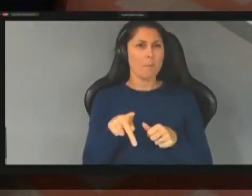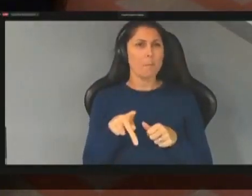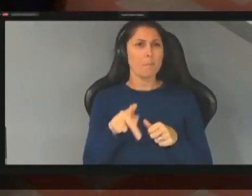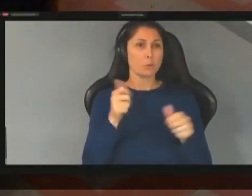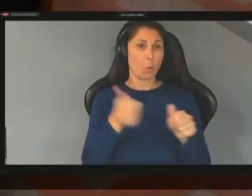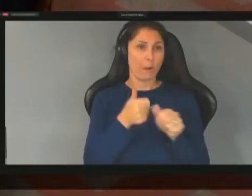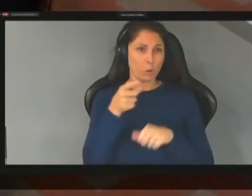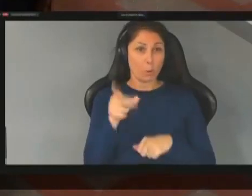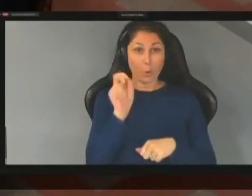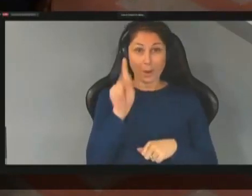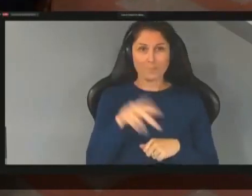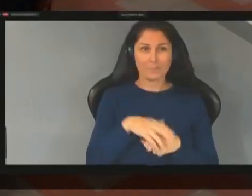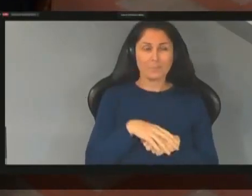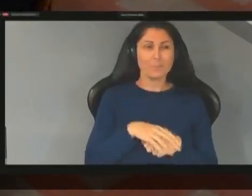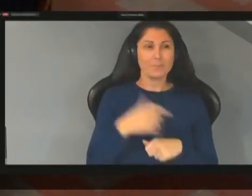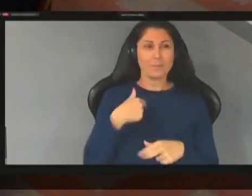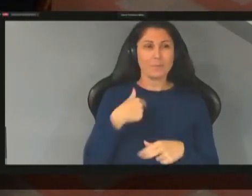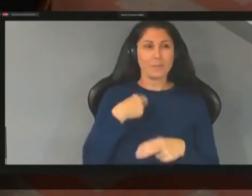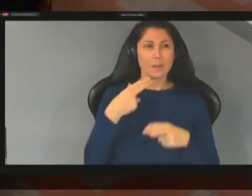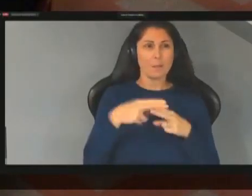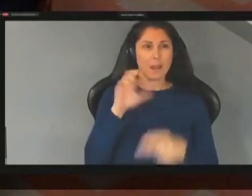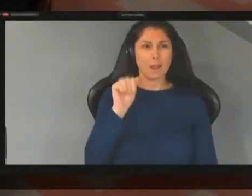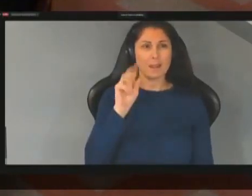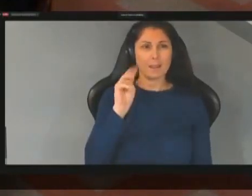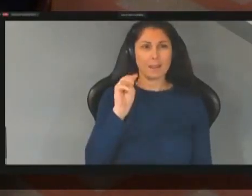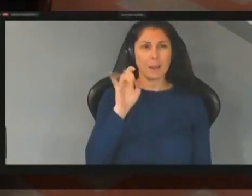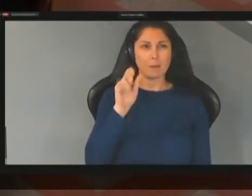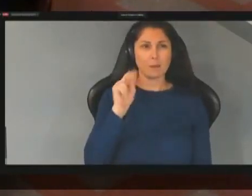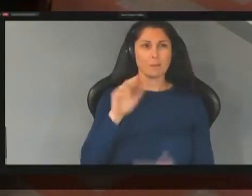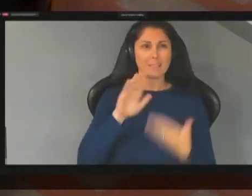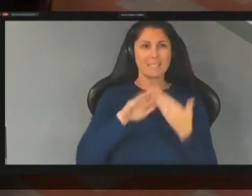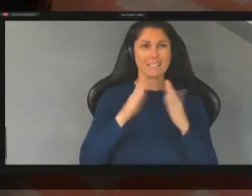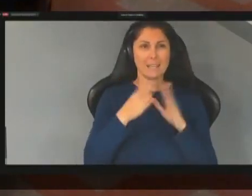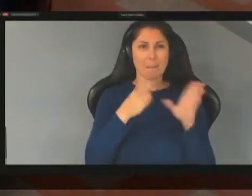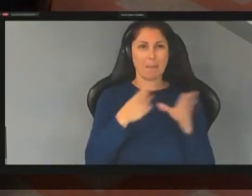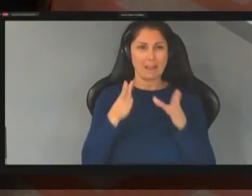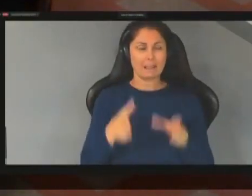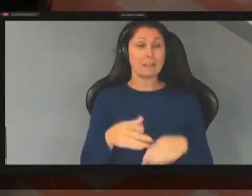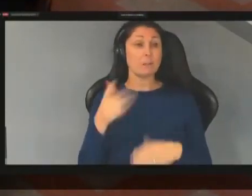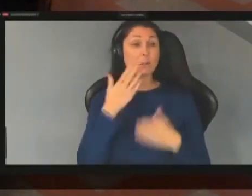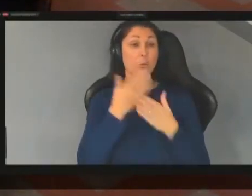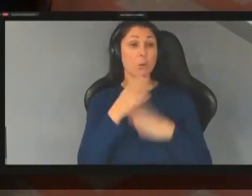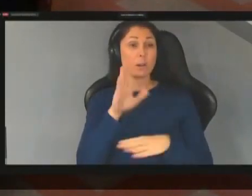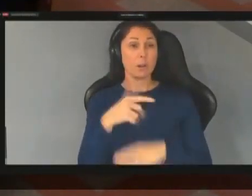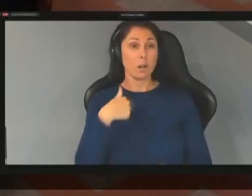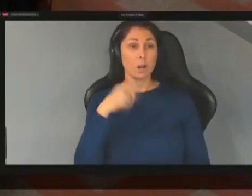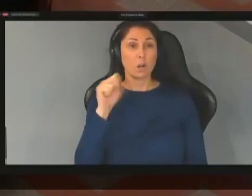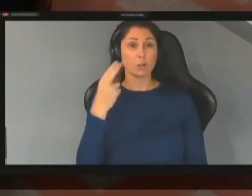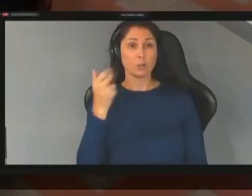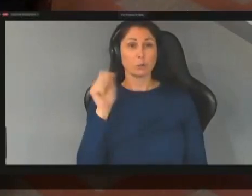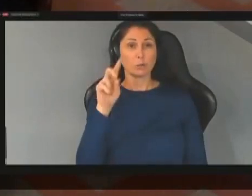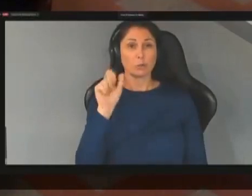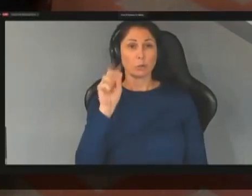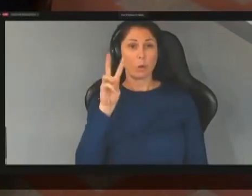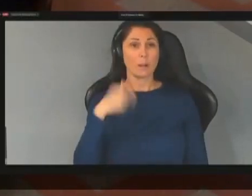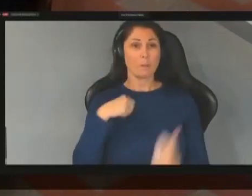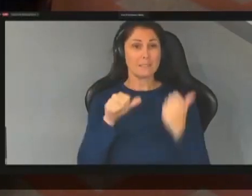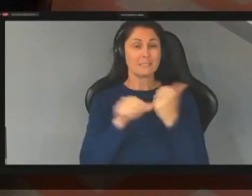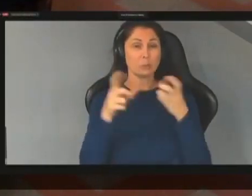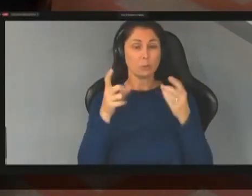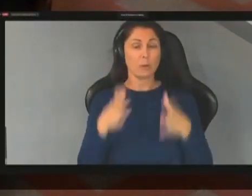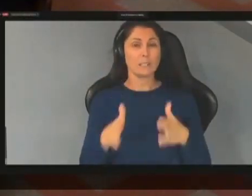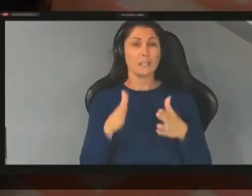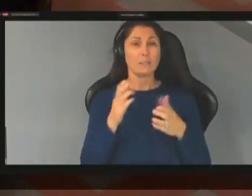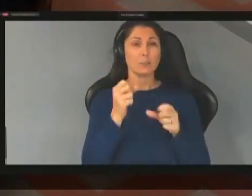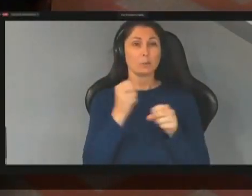Okay. Director. My name is Karen Abrams. I'm the Director of City Planning. Good afternoon. I'm Sharonda Watley. I'm Assistant Director of Strategic Planning